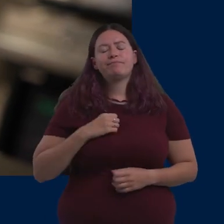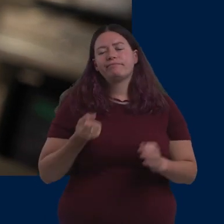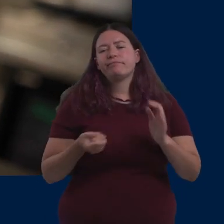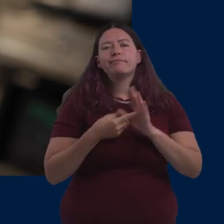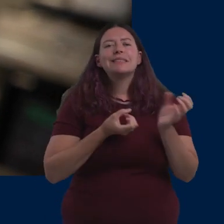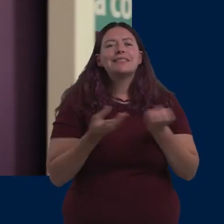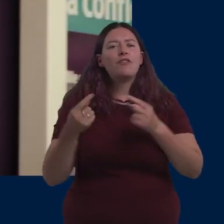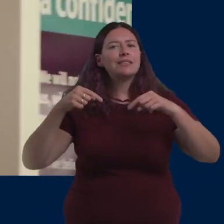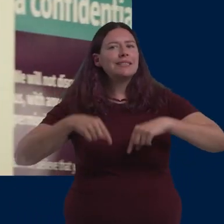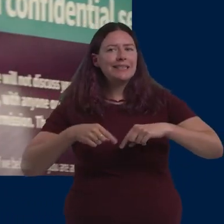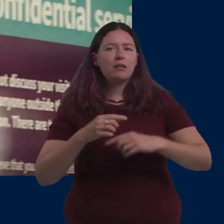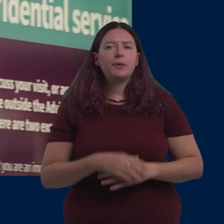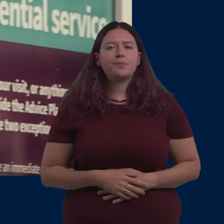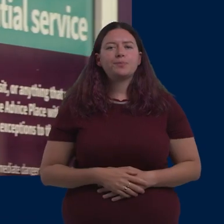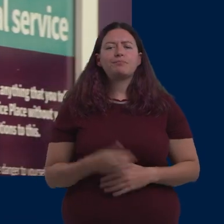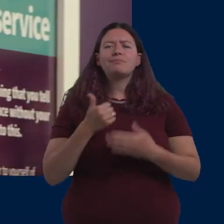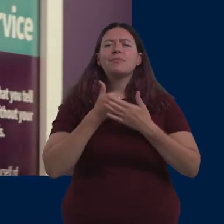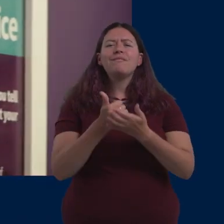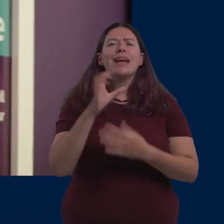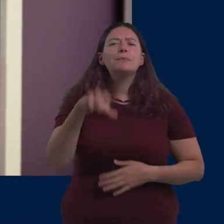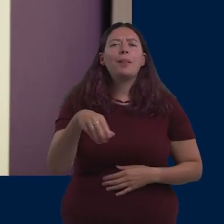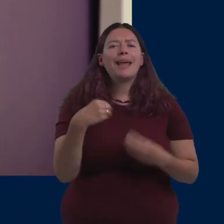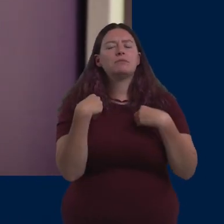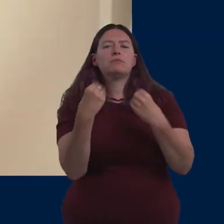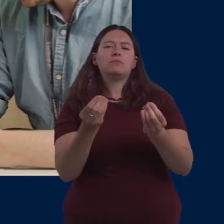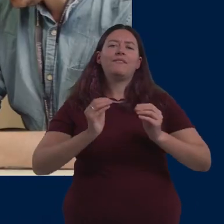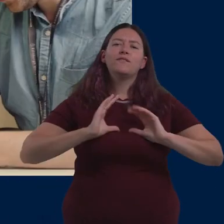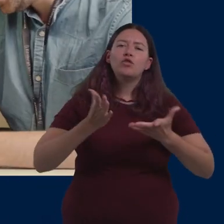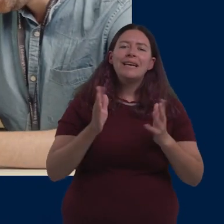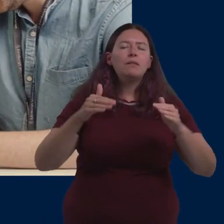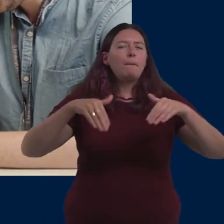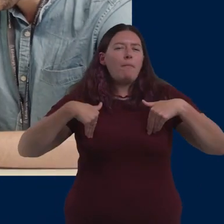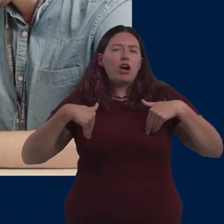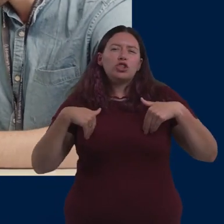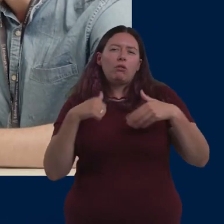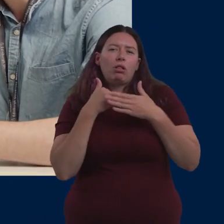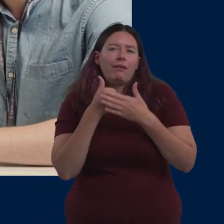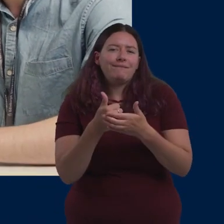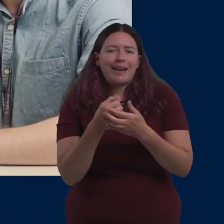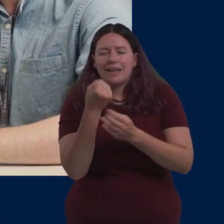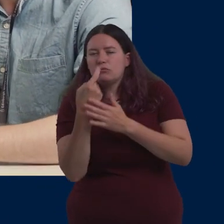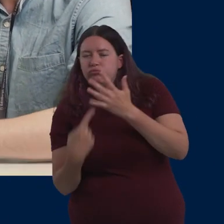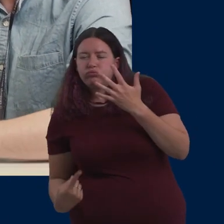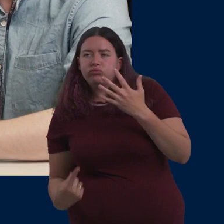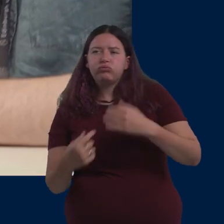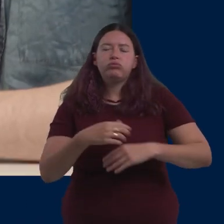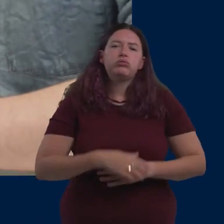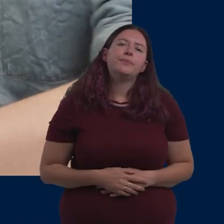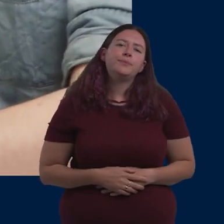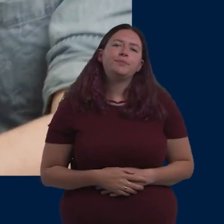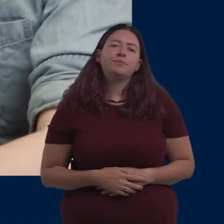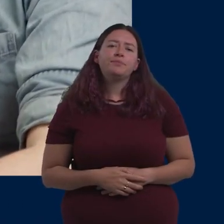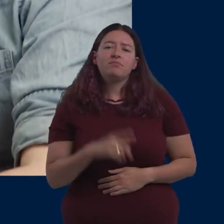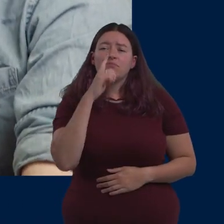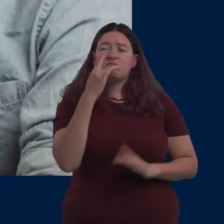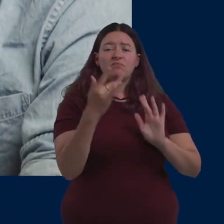services are here for you. The Advice Place offers free and impartial advice in areas such as finances, academic concerns, and accommodation. Give